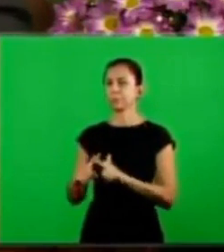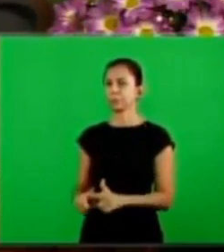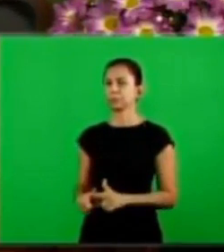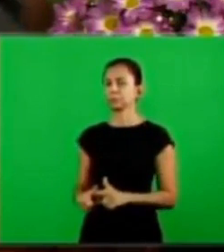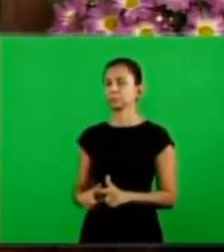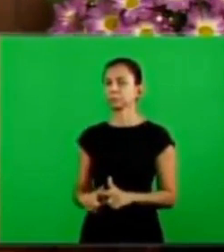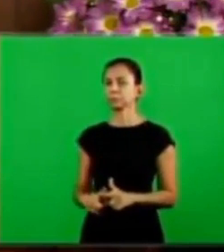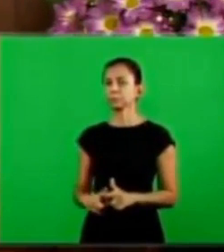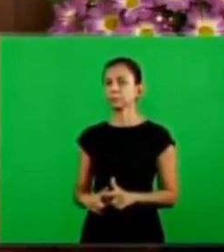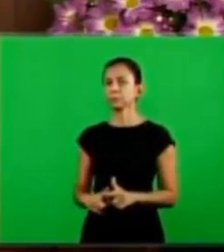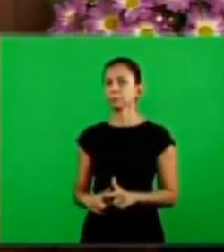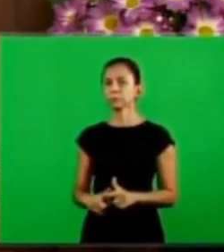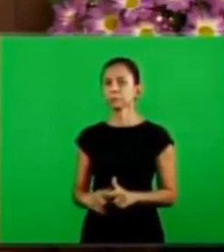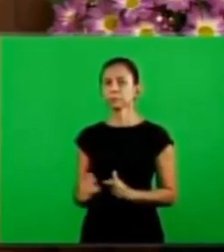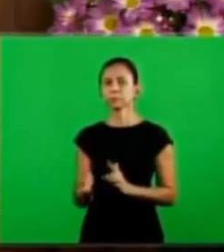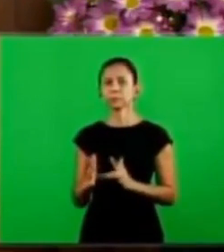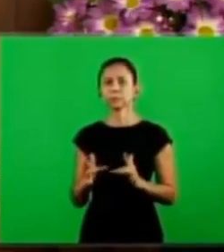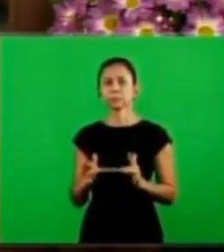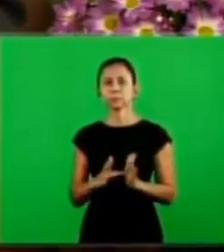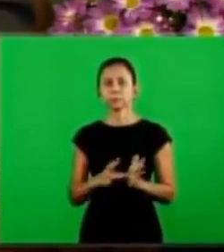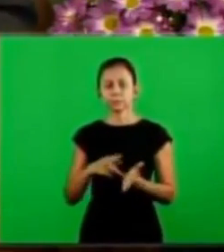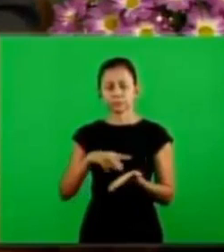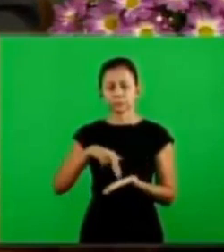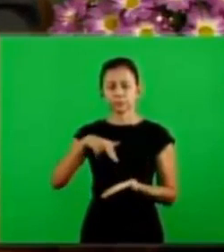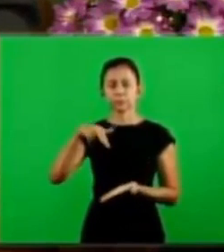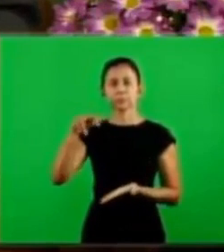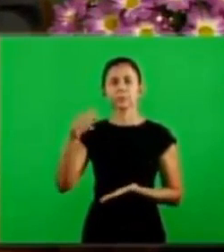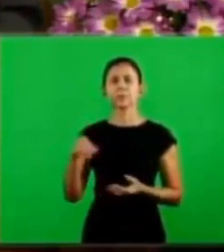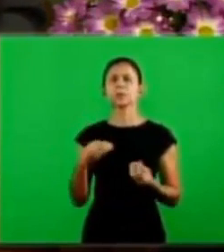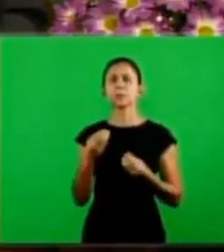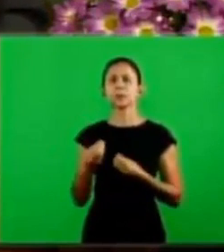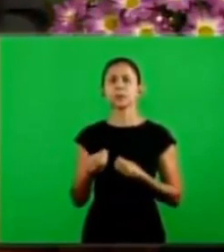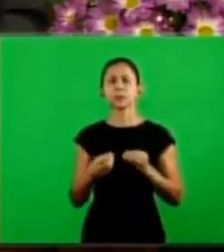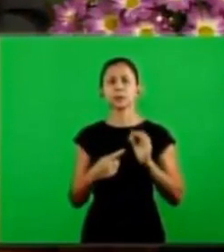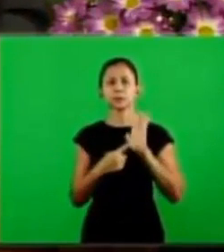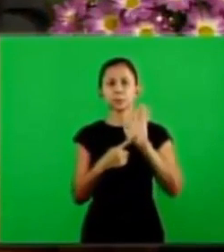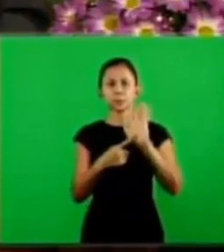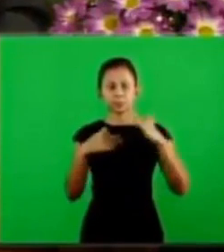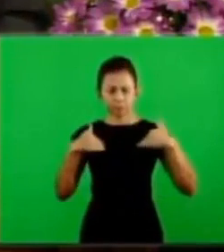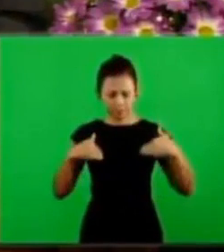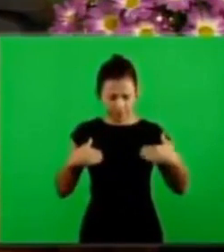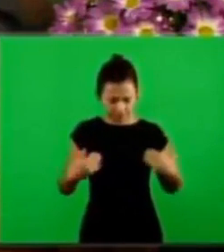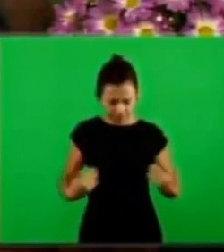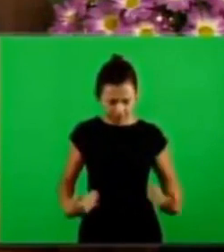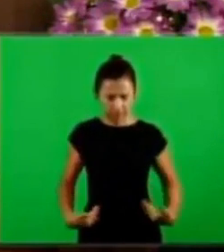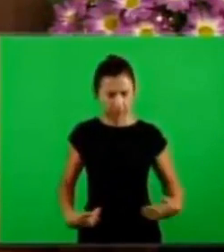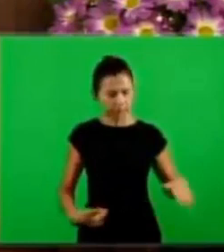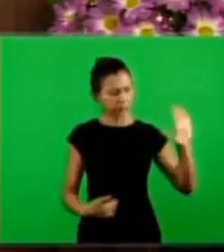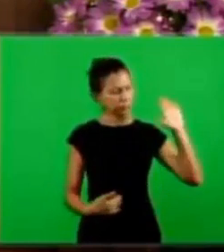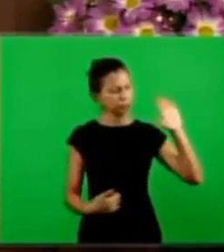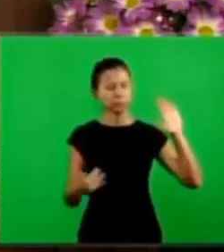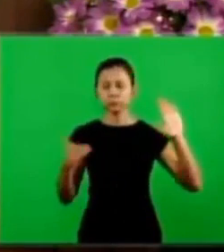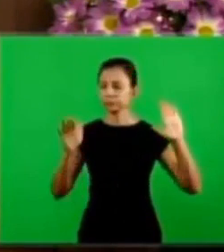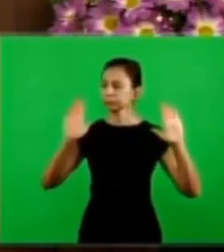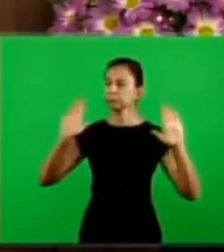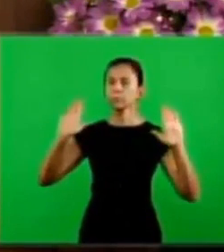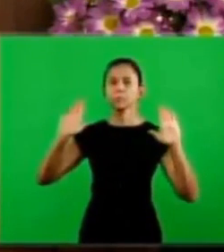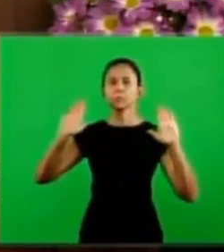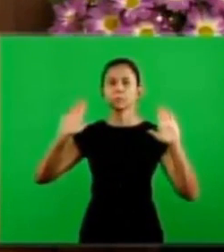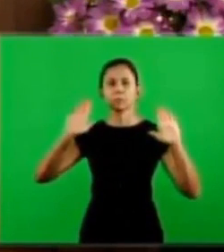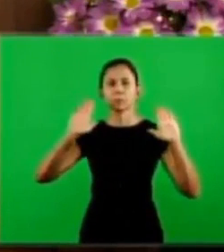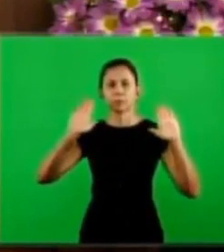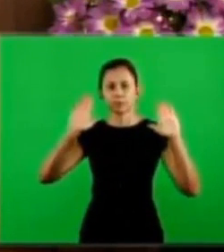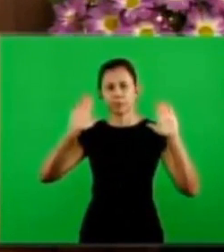It's a bigger meeting. So now he presents himself resurrected. He showed his body. He presents